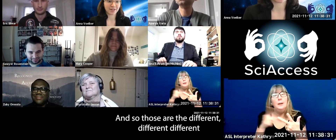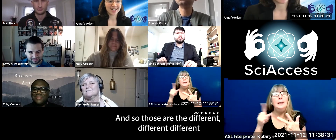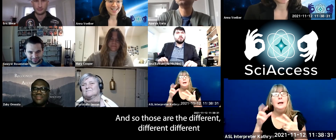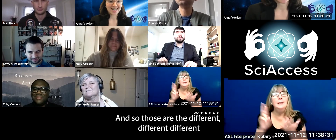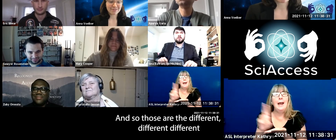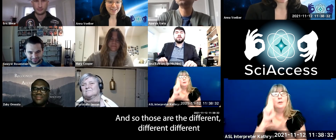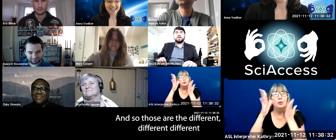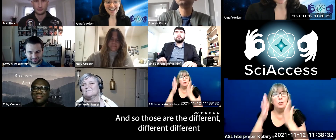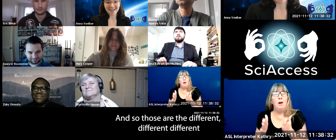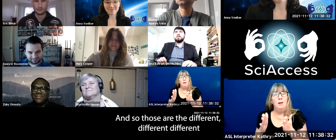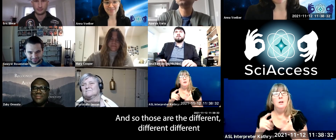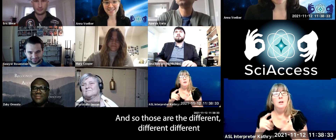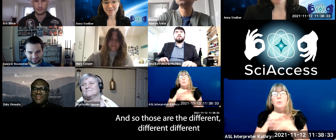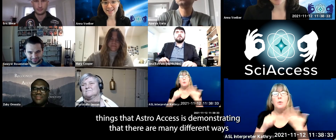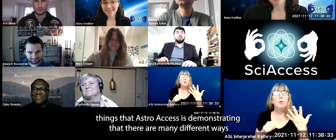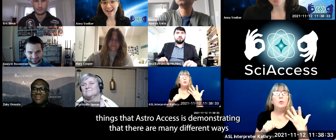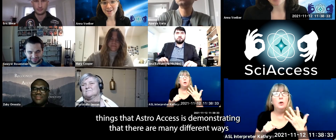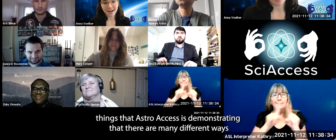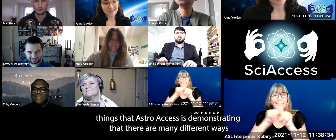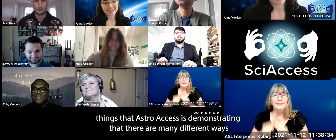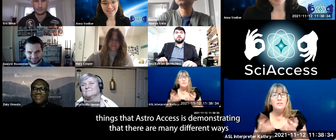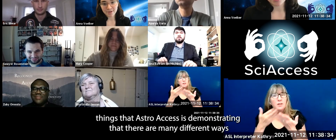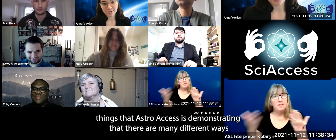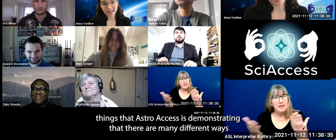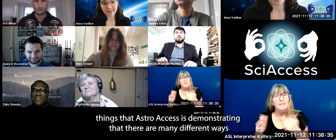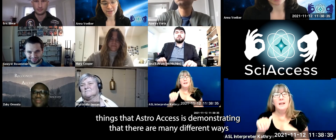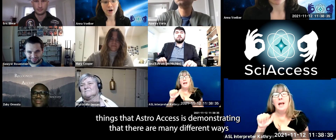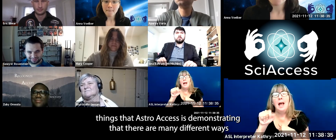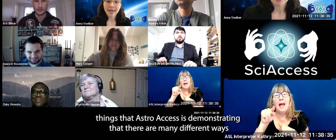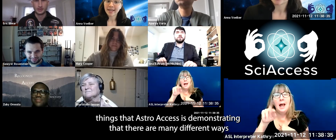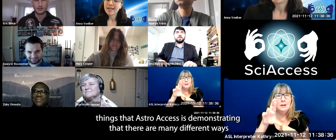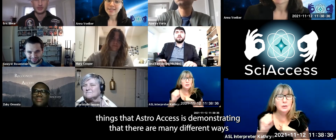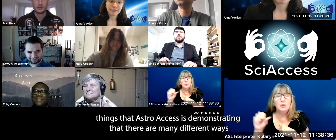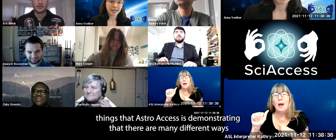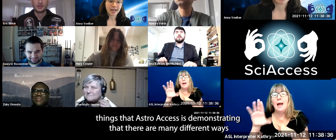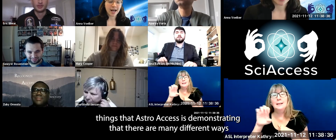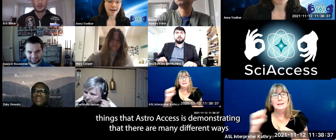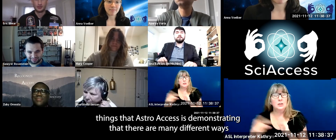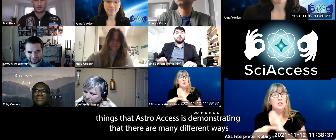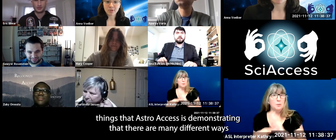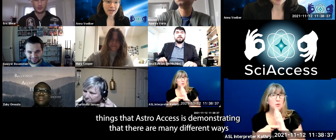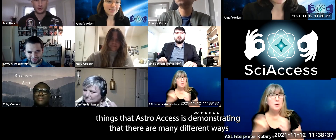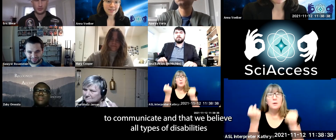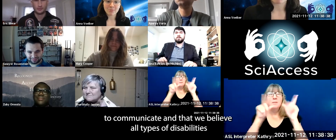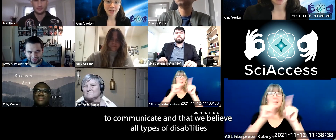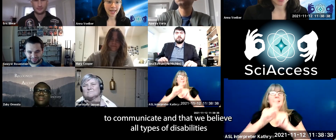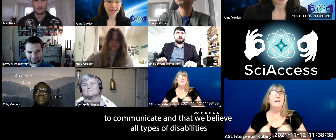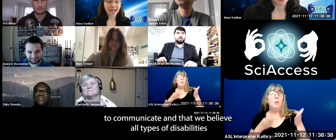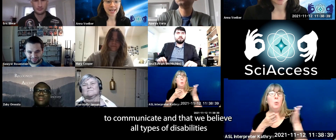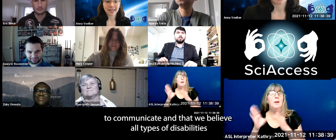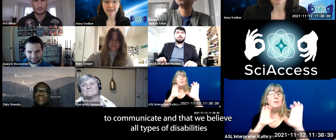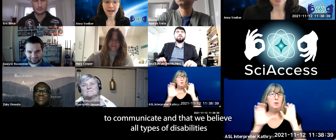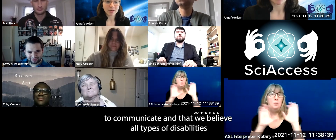the different things that AstroAccess is demonstrating, that there are many different ways to